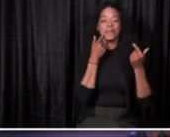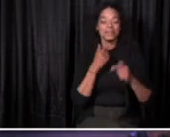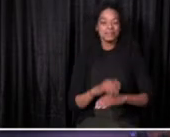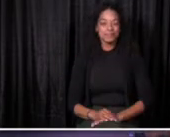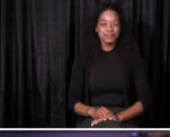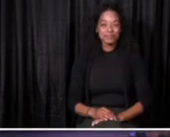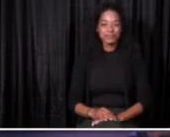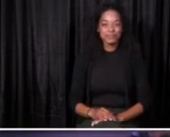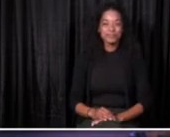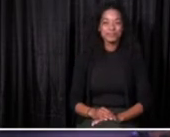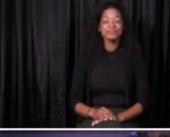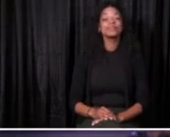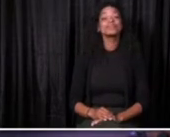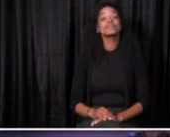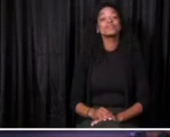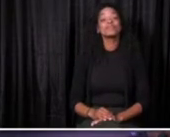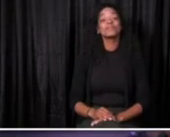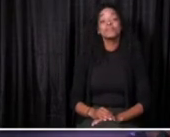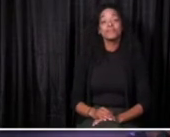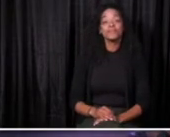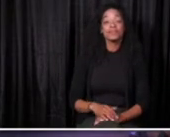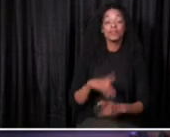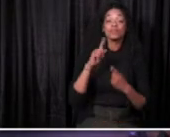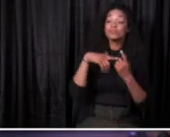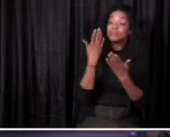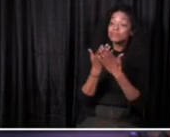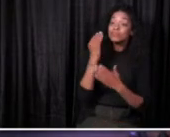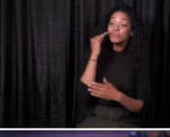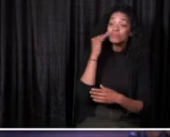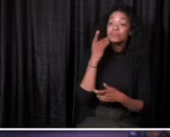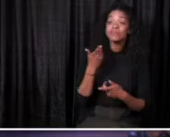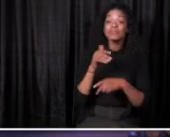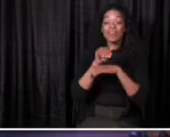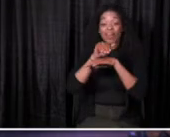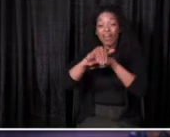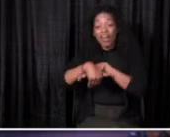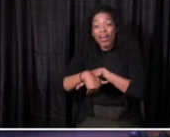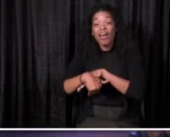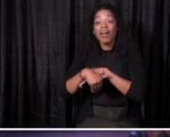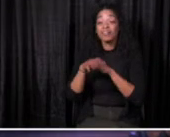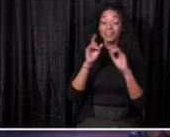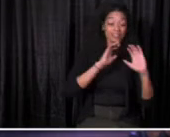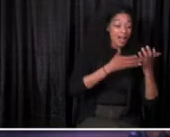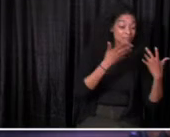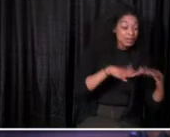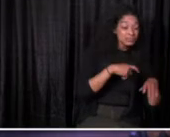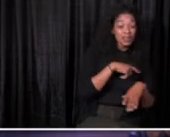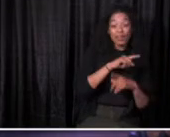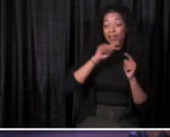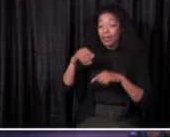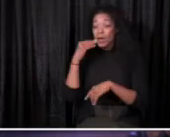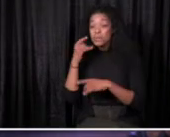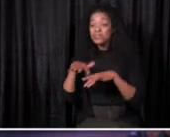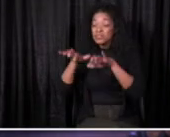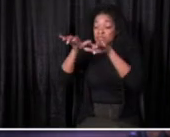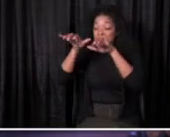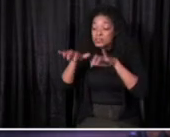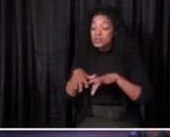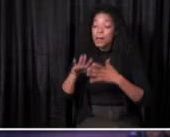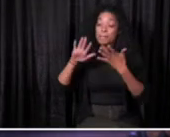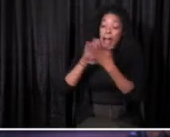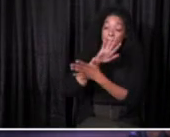a late night class, or writing that term paper, or preparing for that midterm